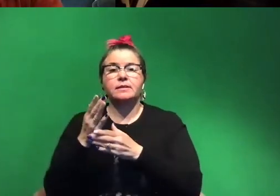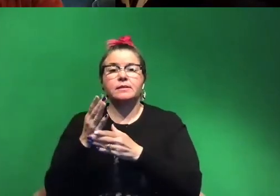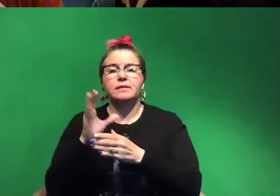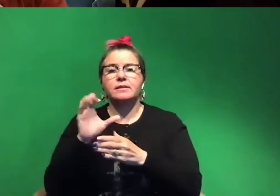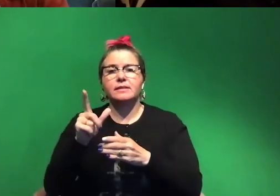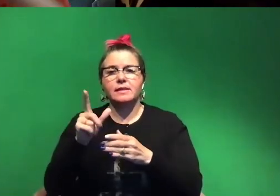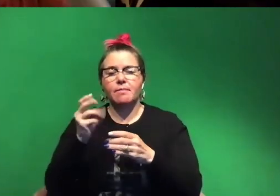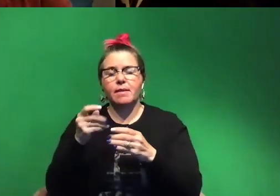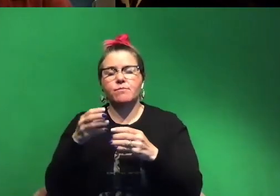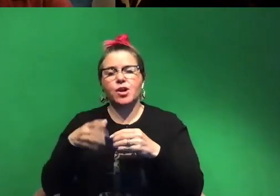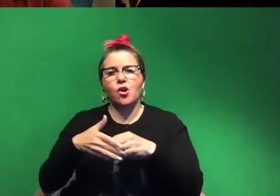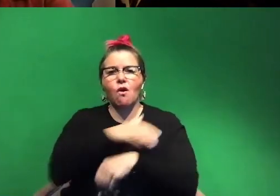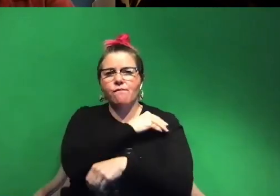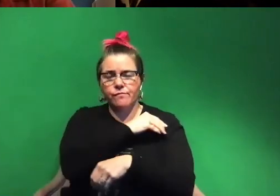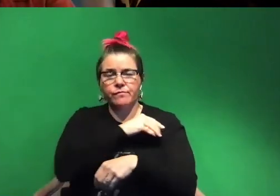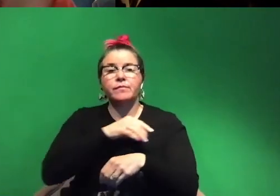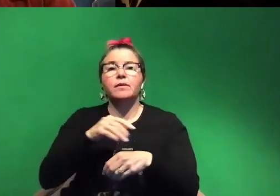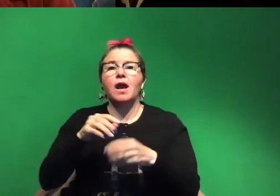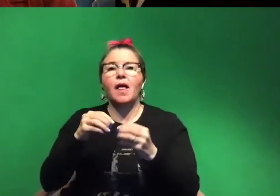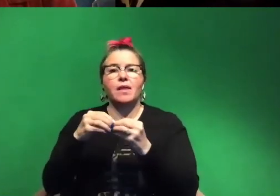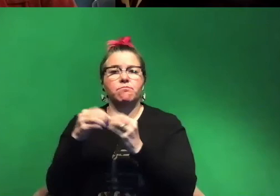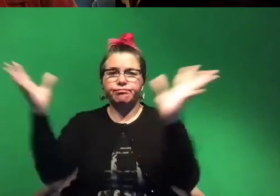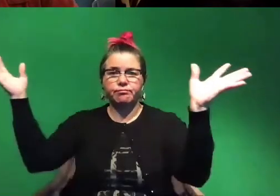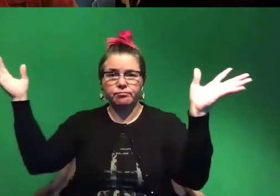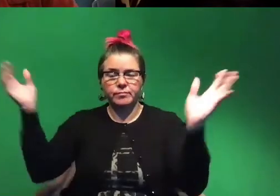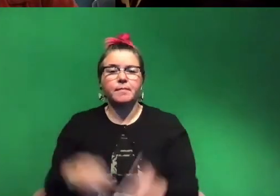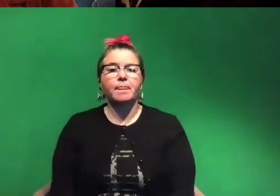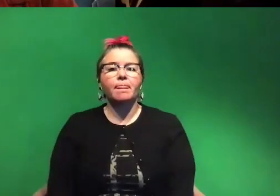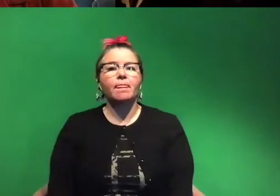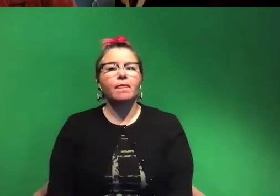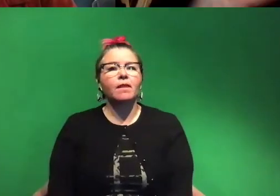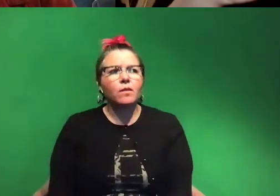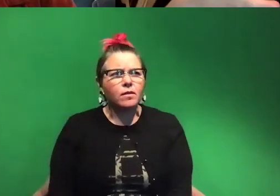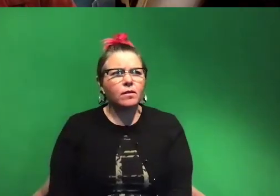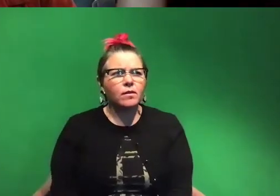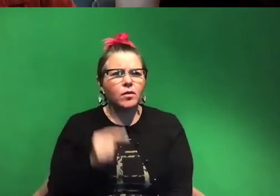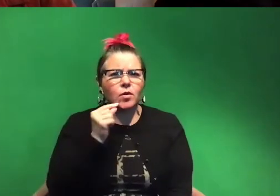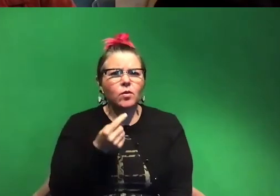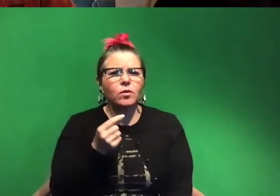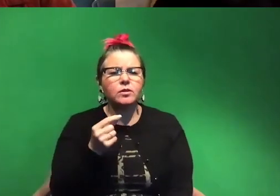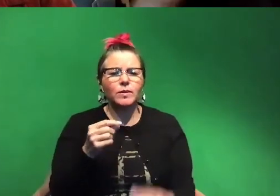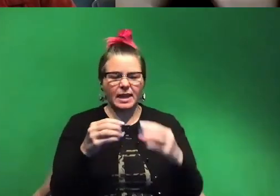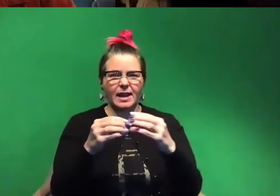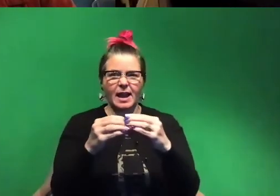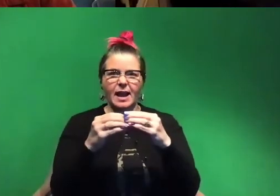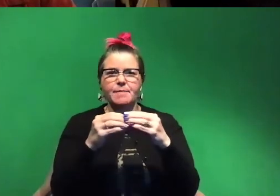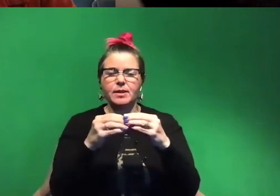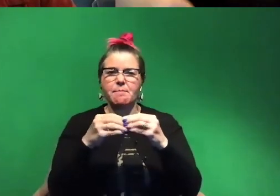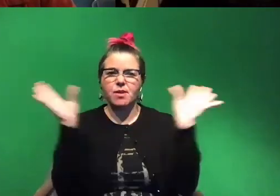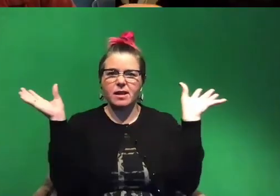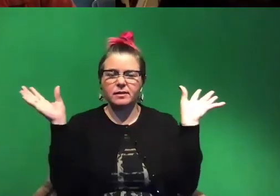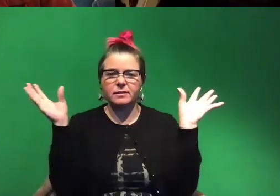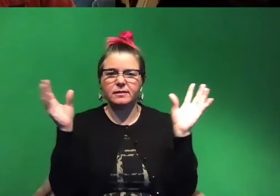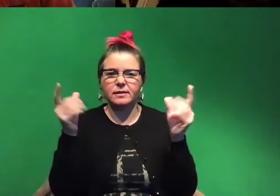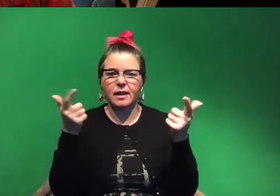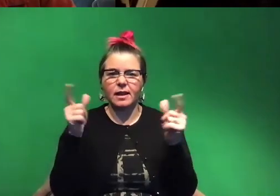off, and then they uncoil. Whoa. Yeah. Cool. So it's like a capsule that basically breaks, allowing them to